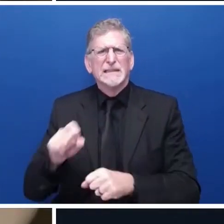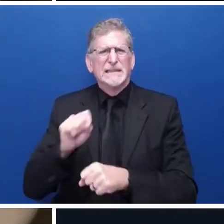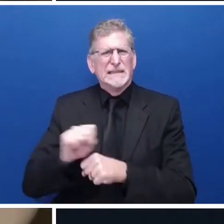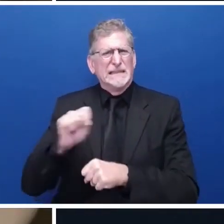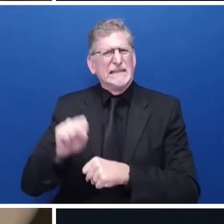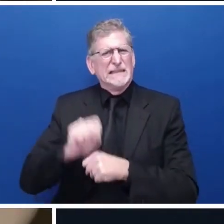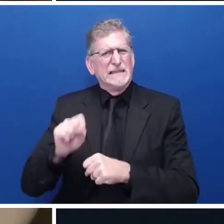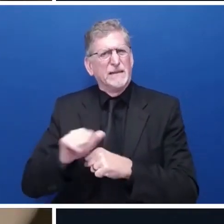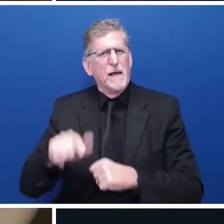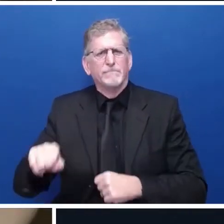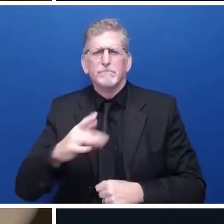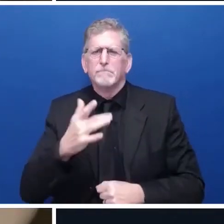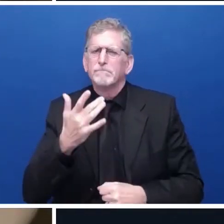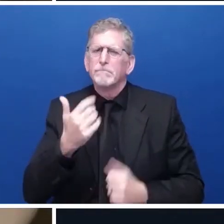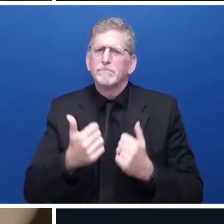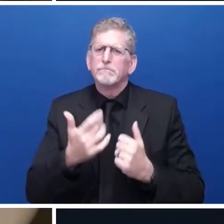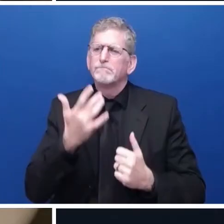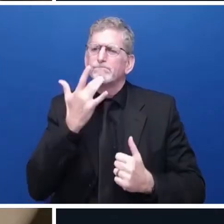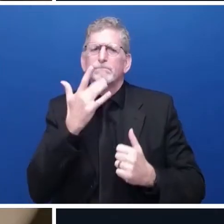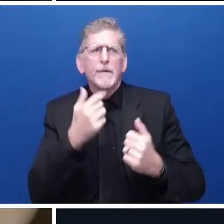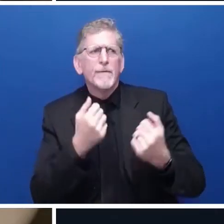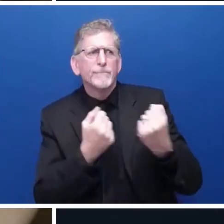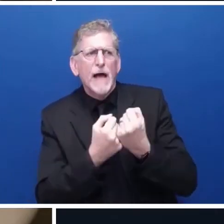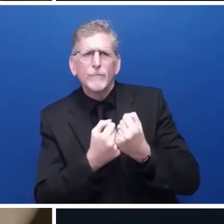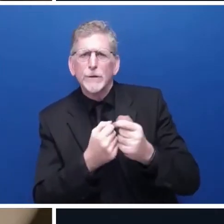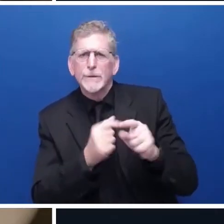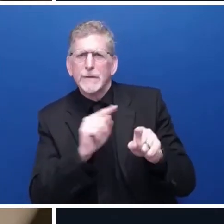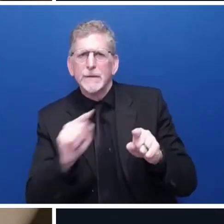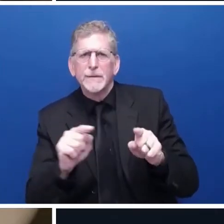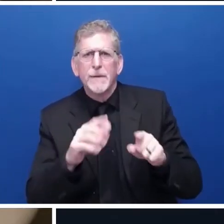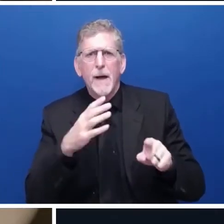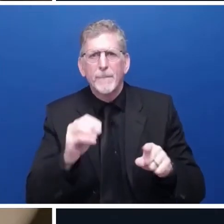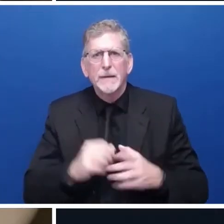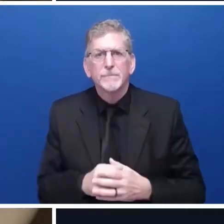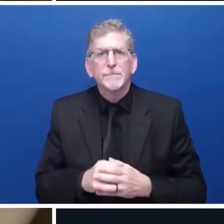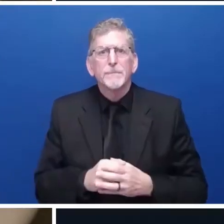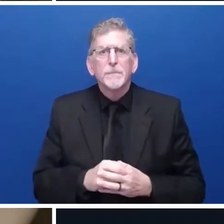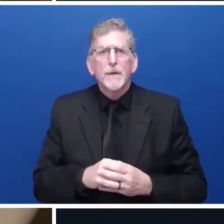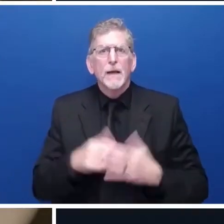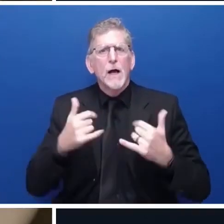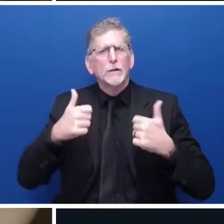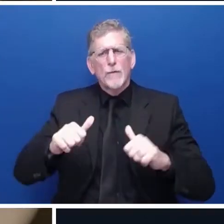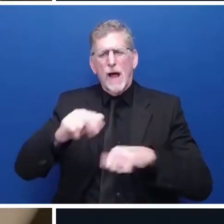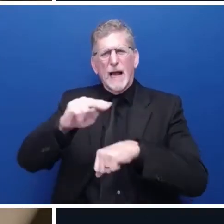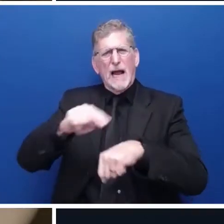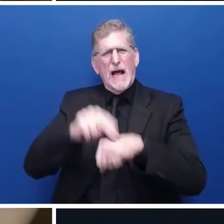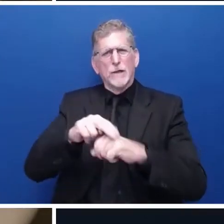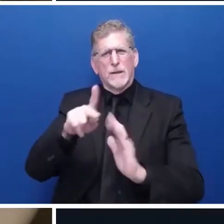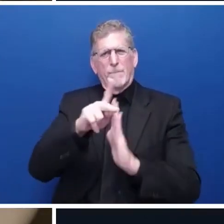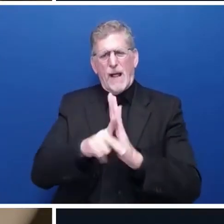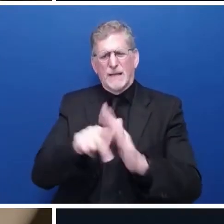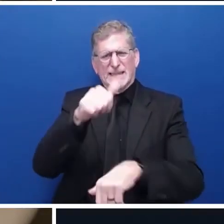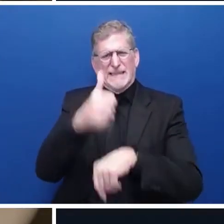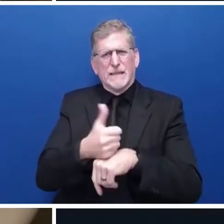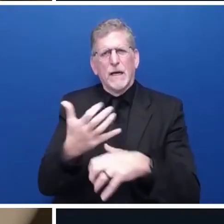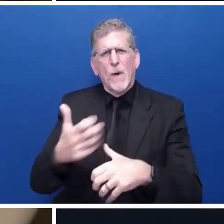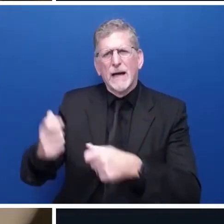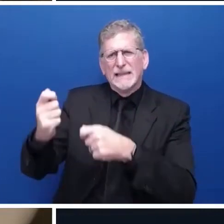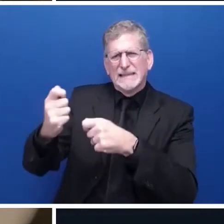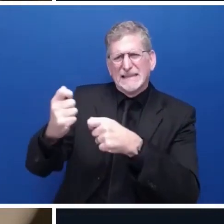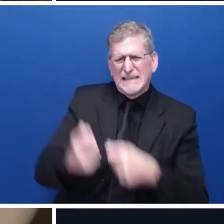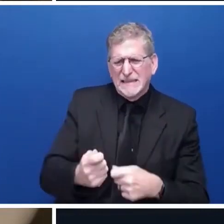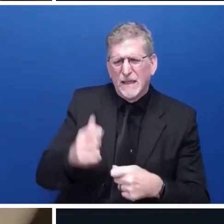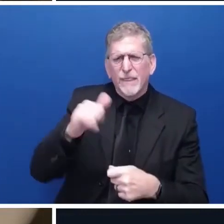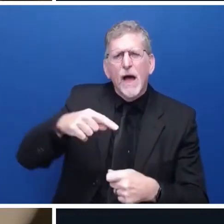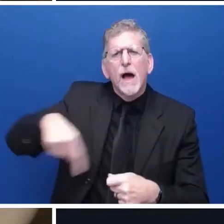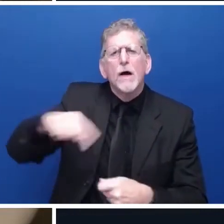nation's policy to bring down some of those drug prices on everything from GLP-1s to in vitro fertilization medications.